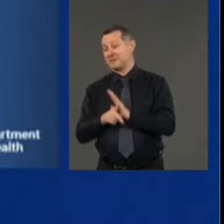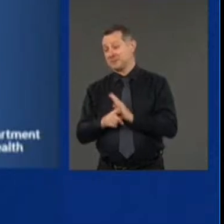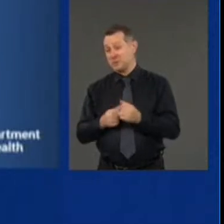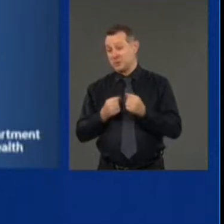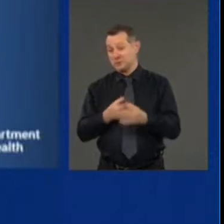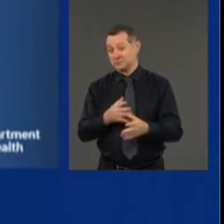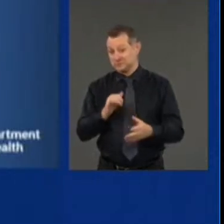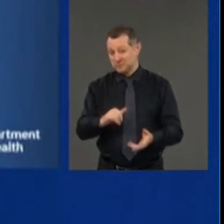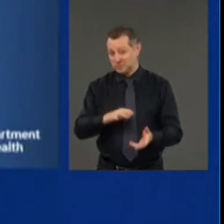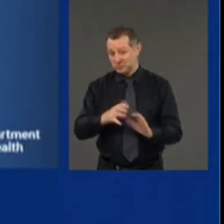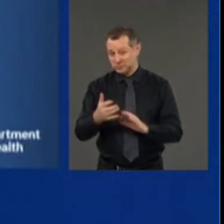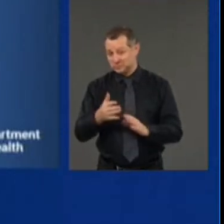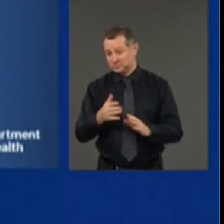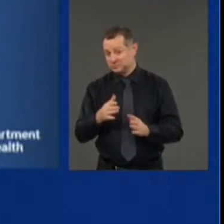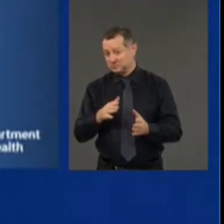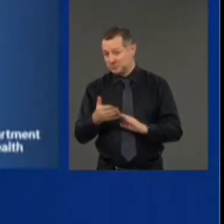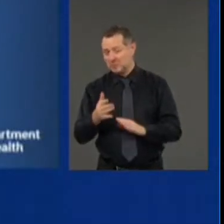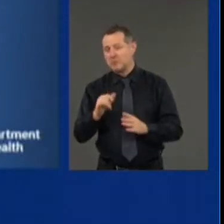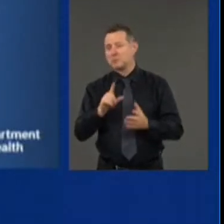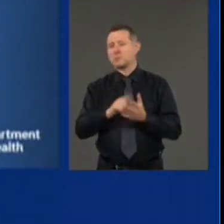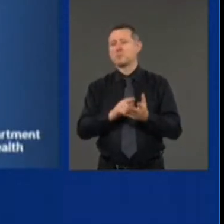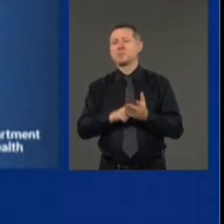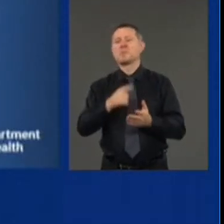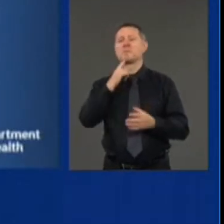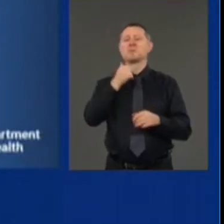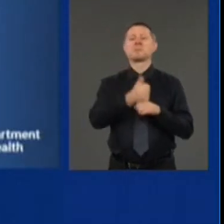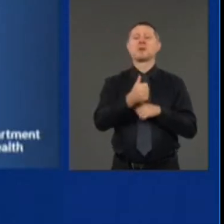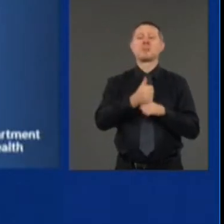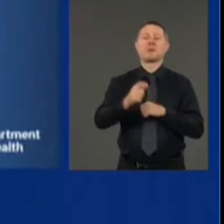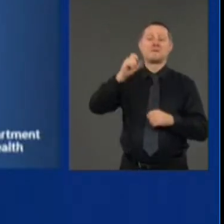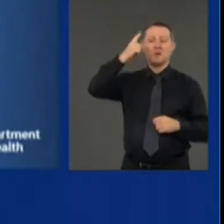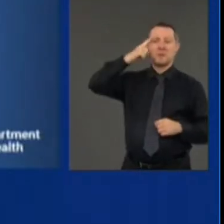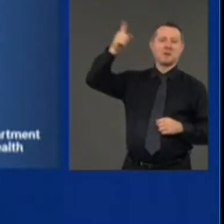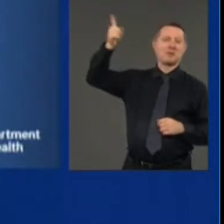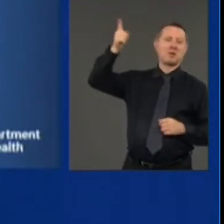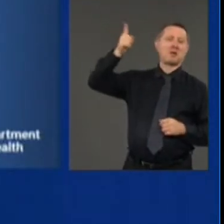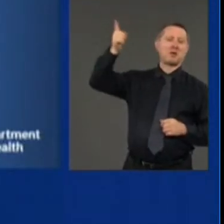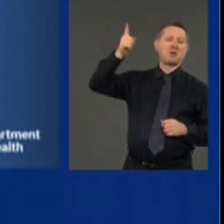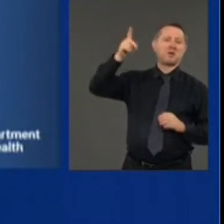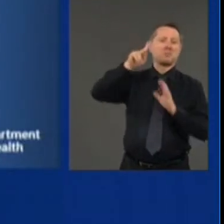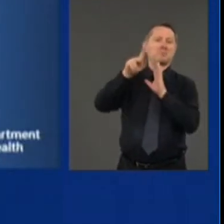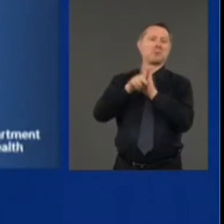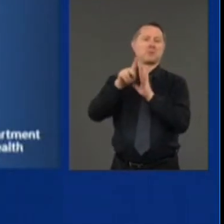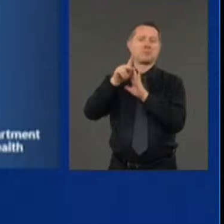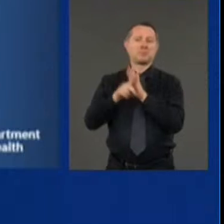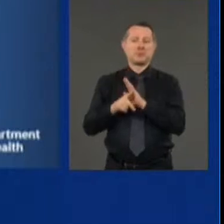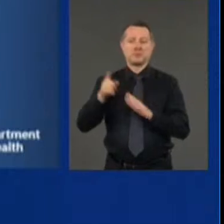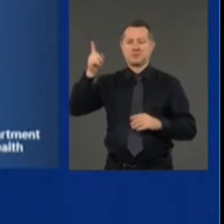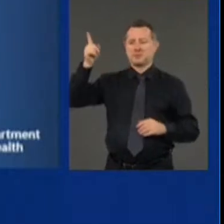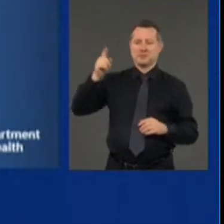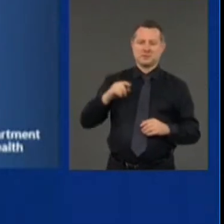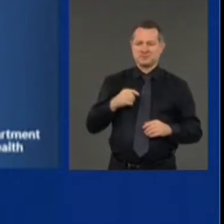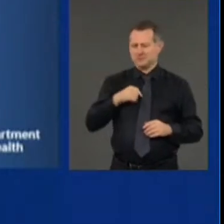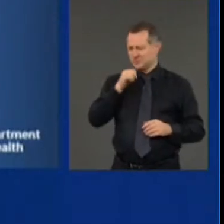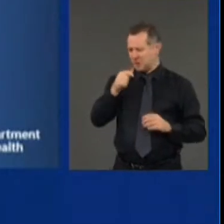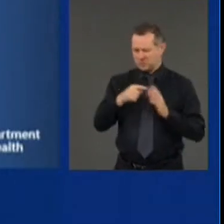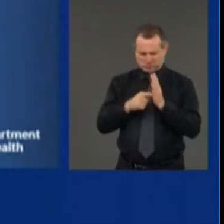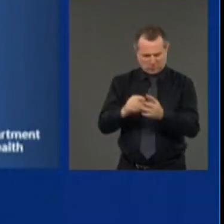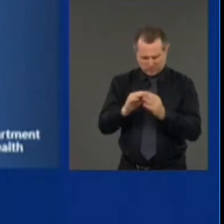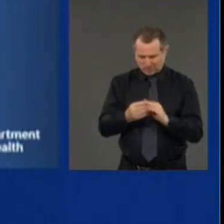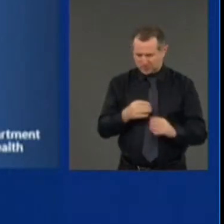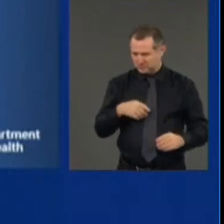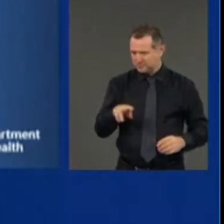some of the press have reported it to be, then the peak of admissions would precede the peak in deaths. It's just the mathematics, the statistics